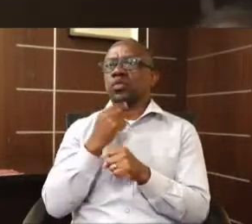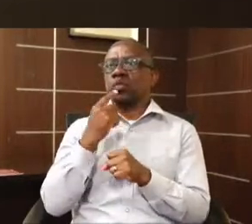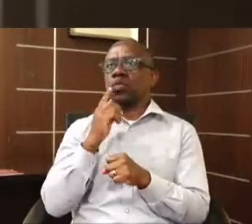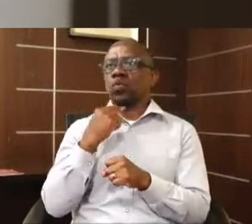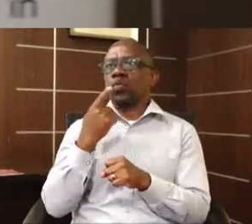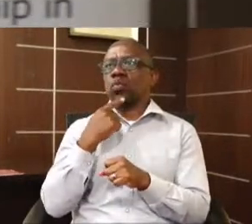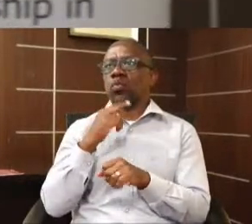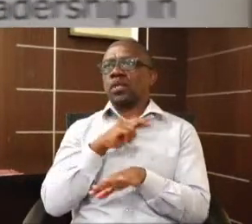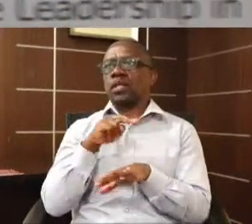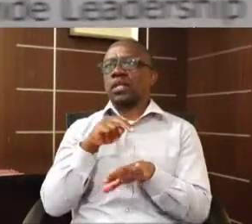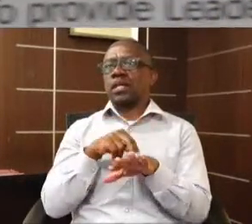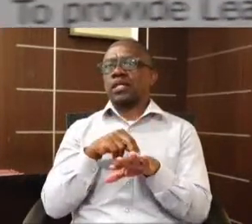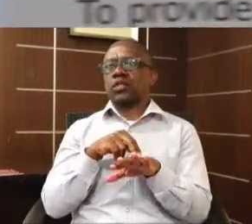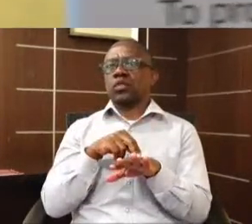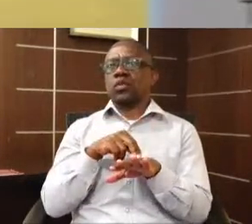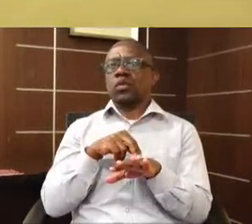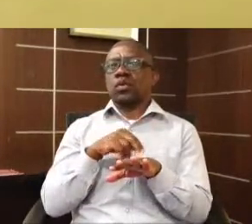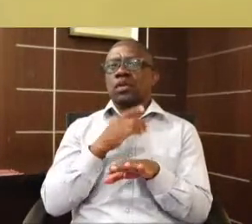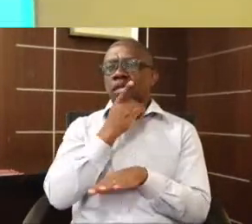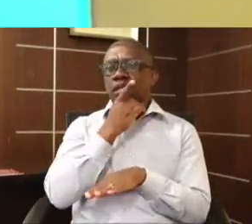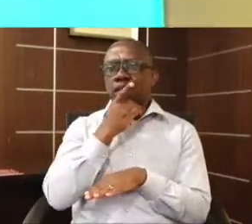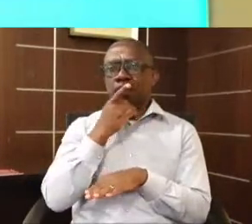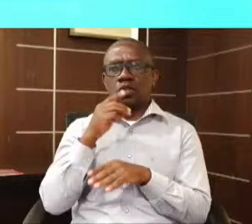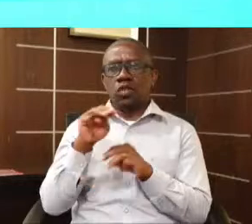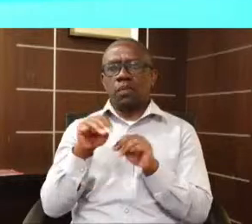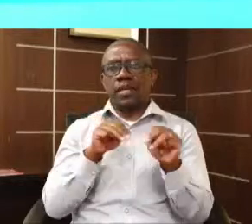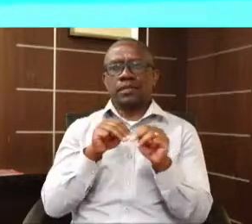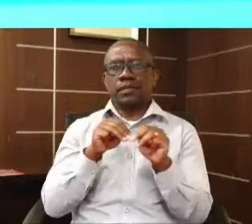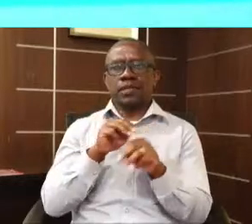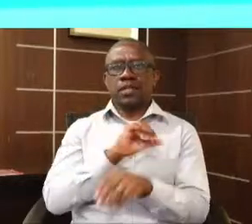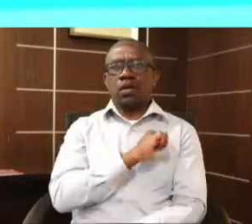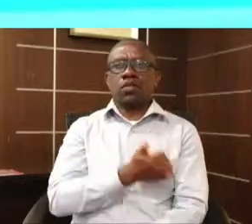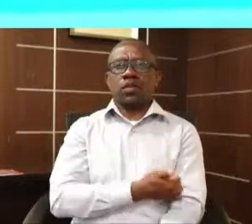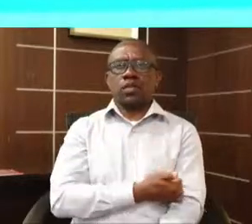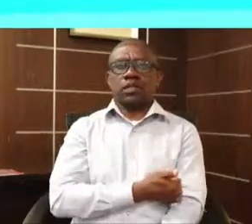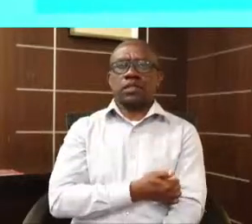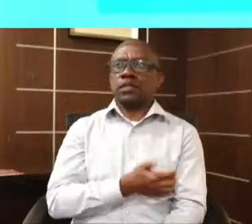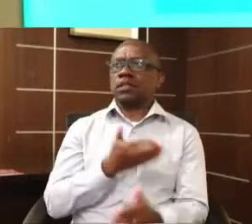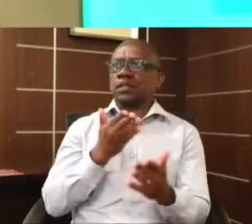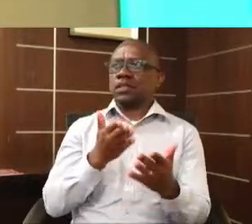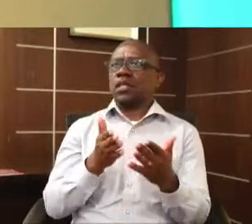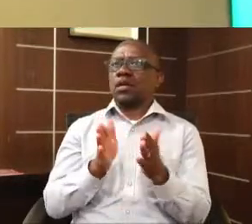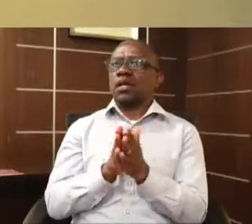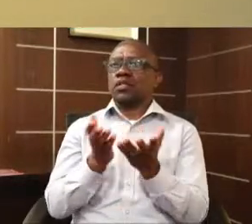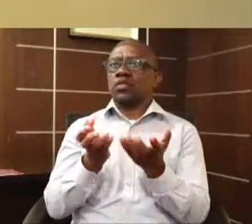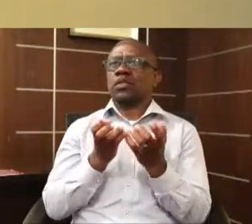Drought Management Authority, NDMA, participant.